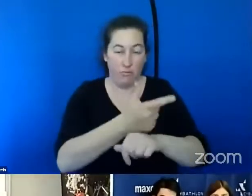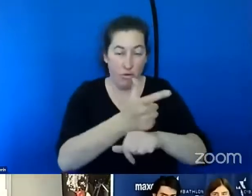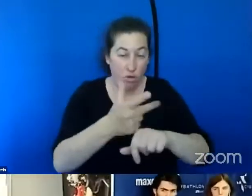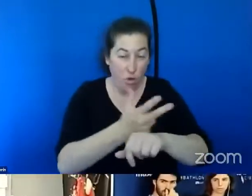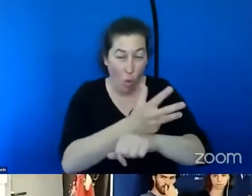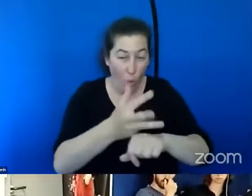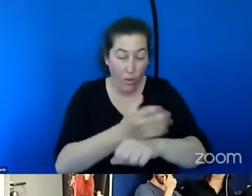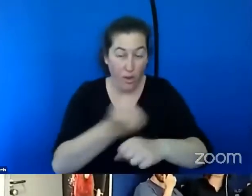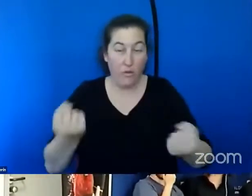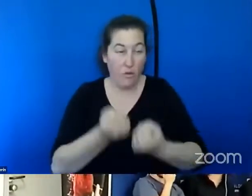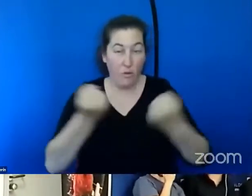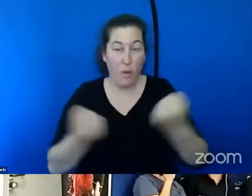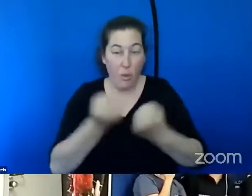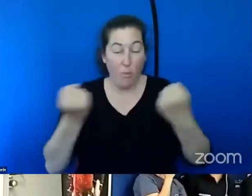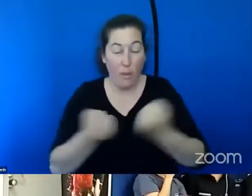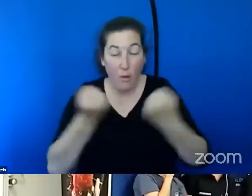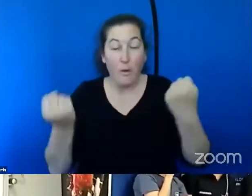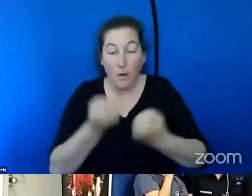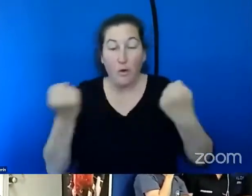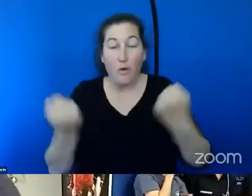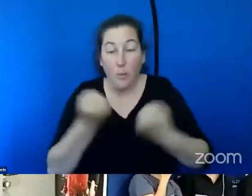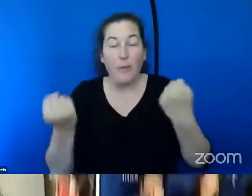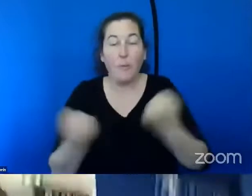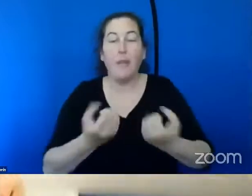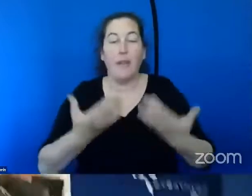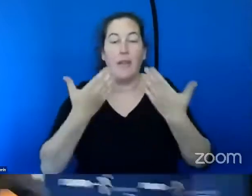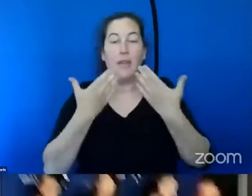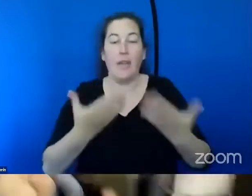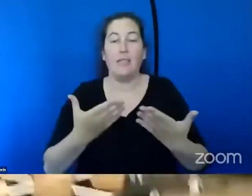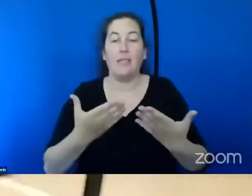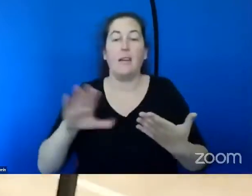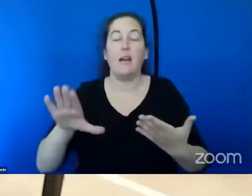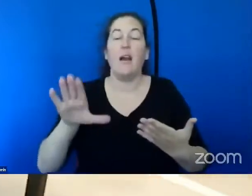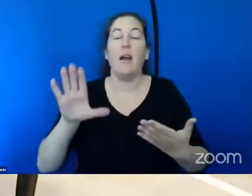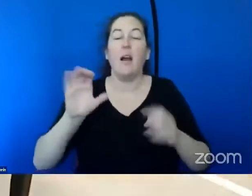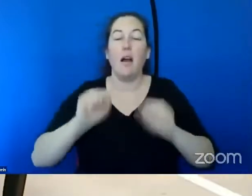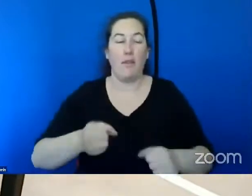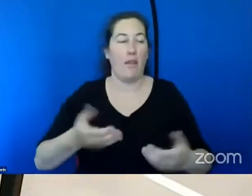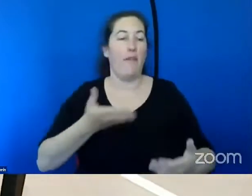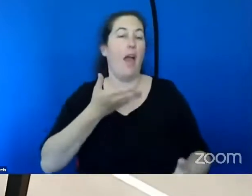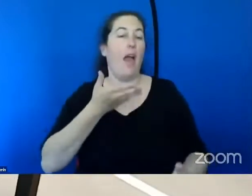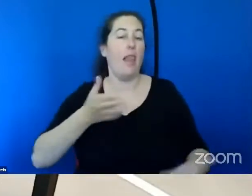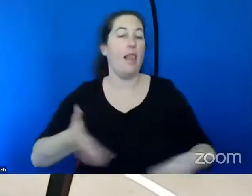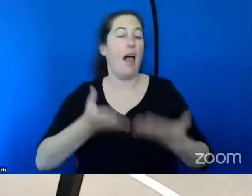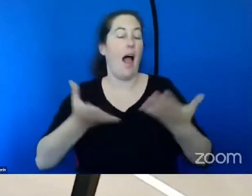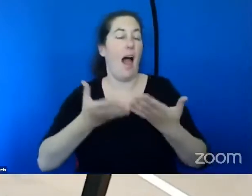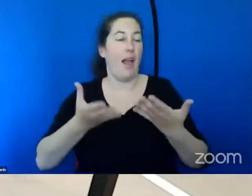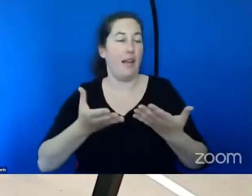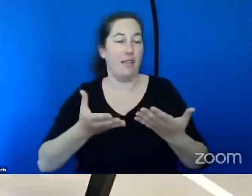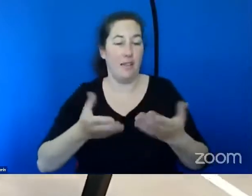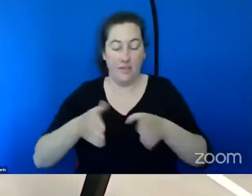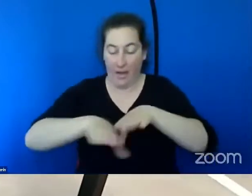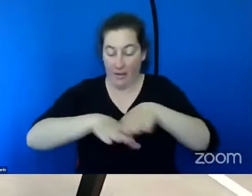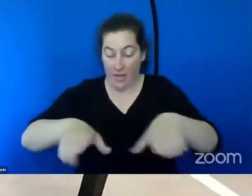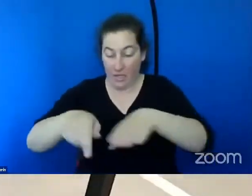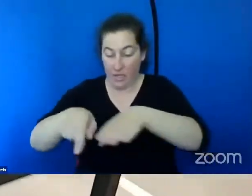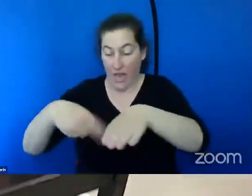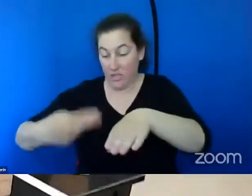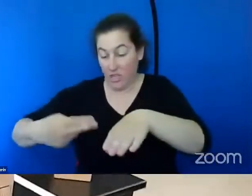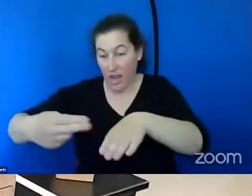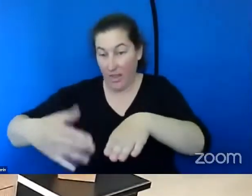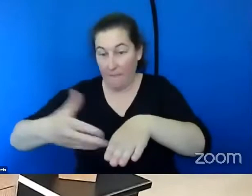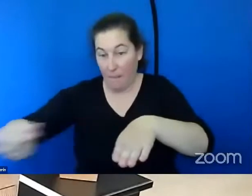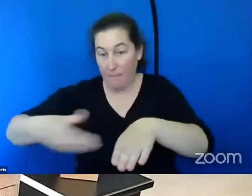Frenchman. The clock is at 2 minutes 20. Now with the key, he's got it in grip, he's got it in position, puts it into the